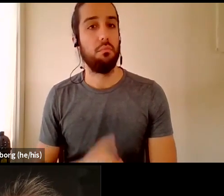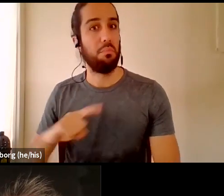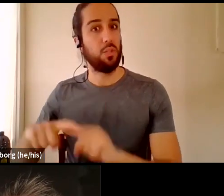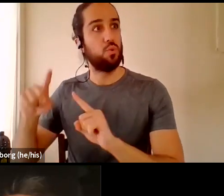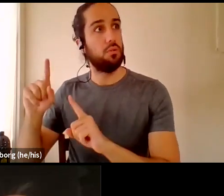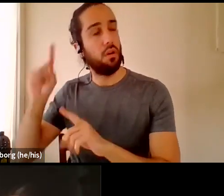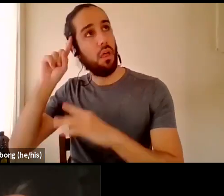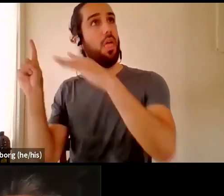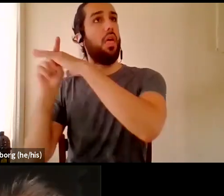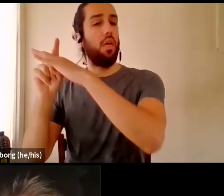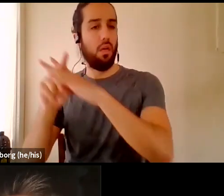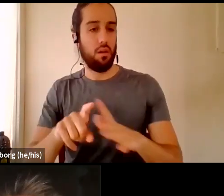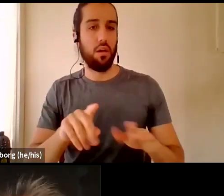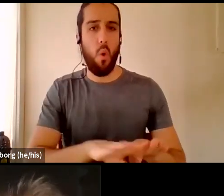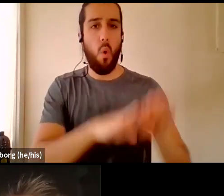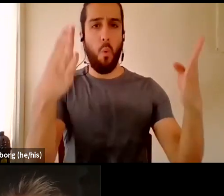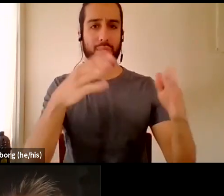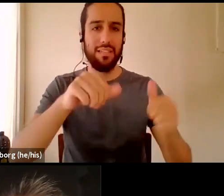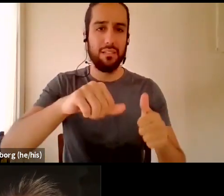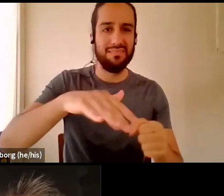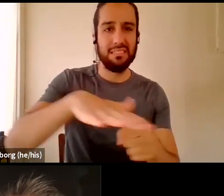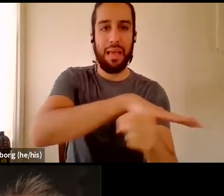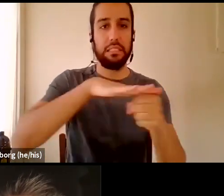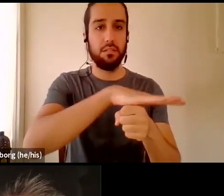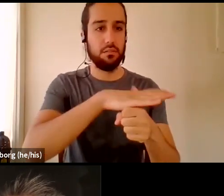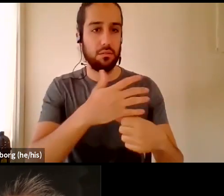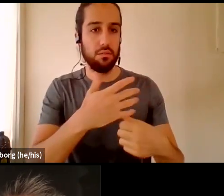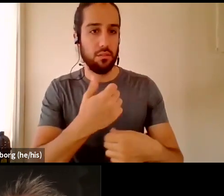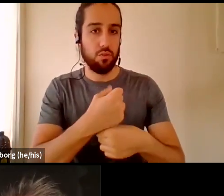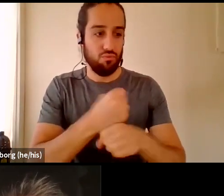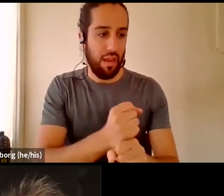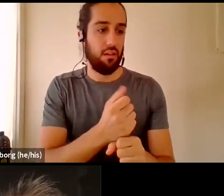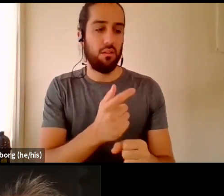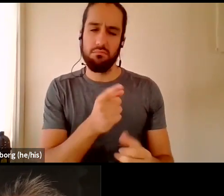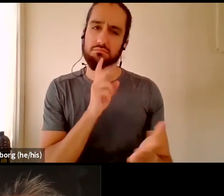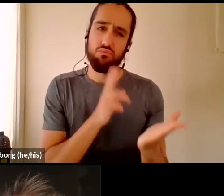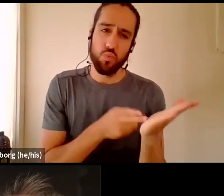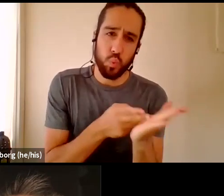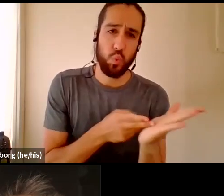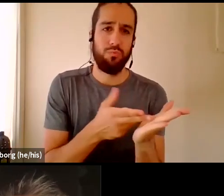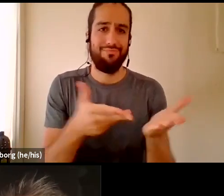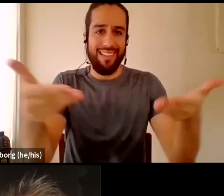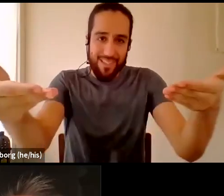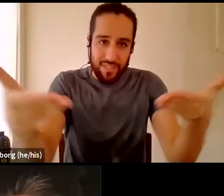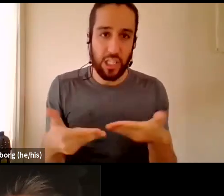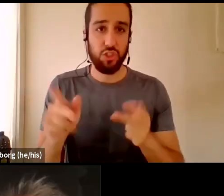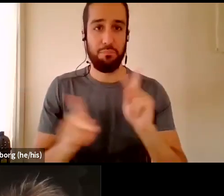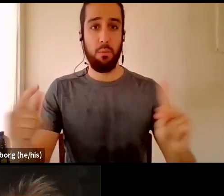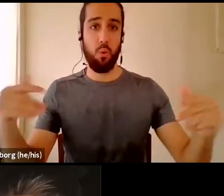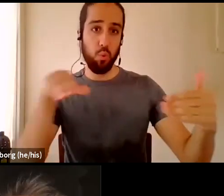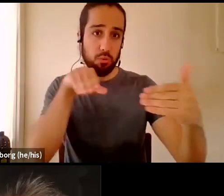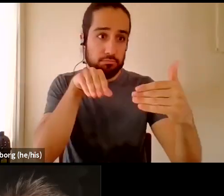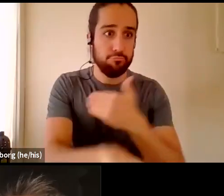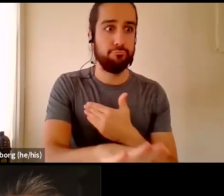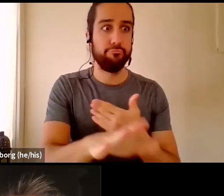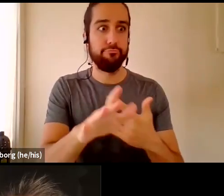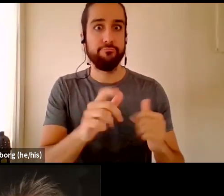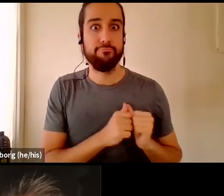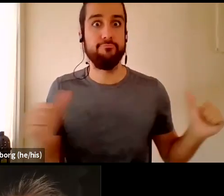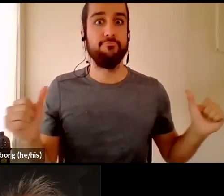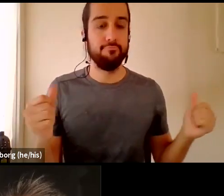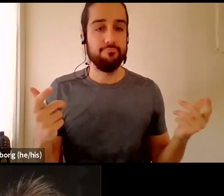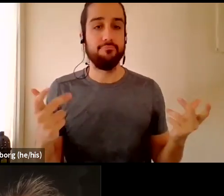space, you know, to create a true invitation for people to step up and step into, you know, and I can't say